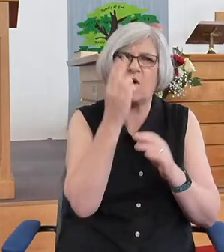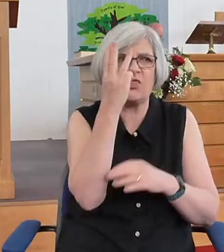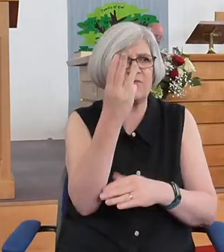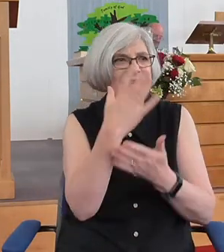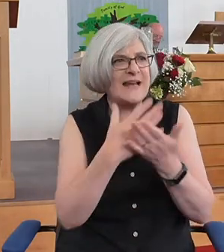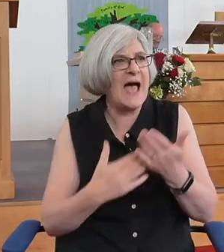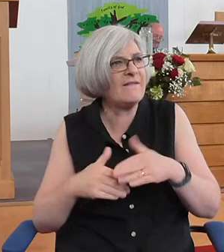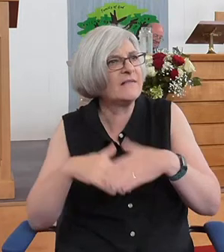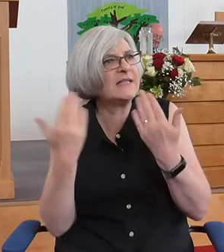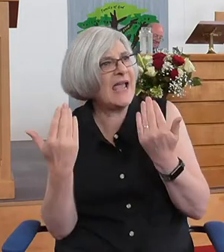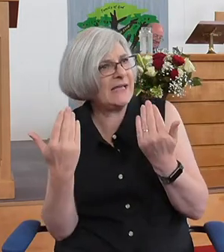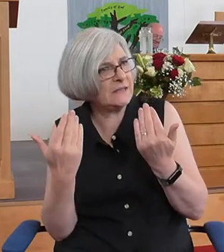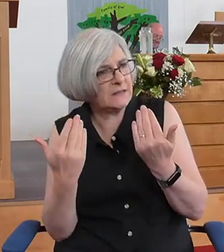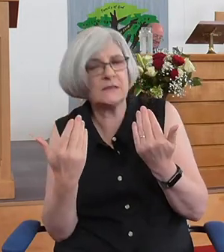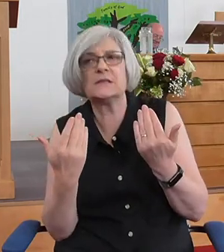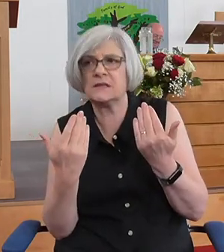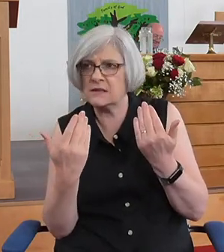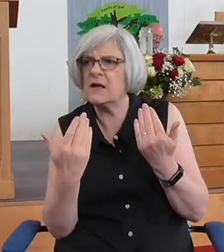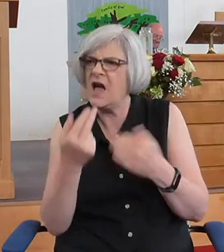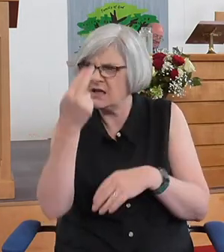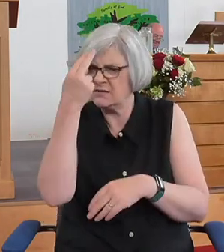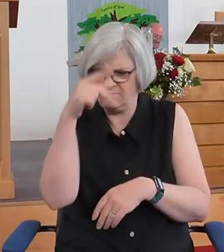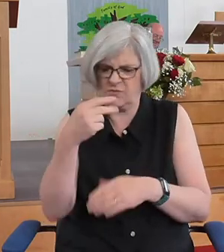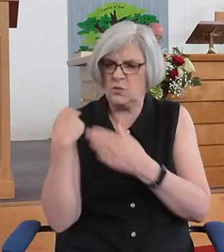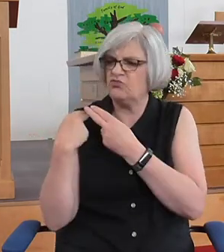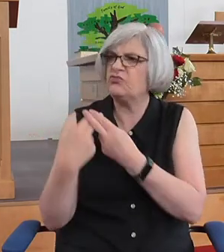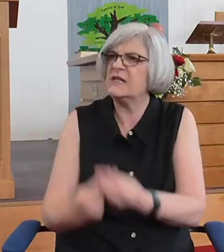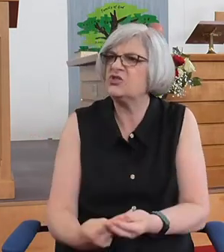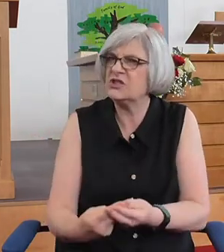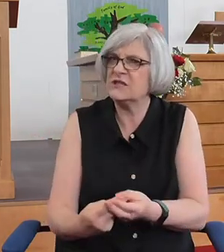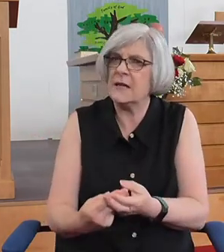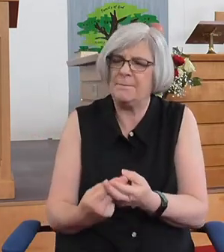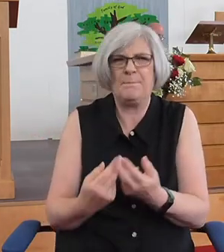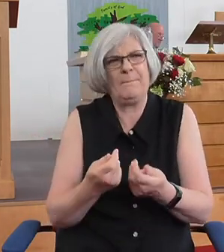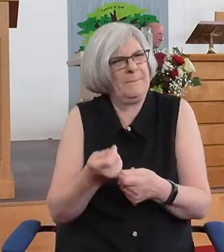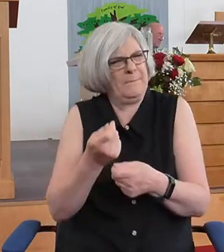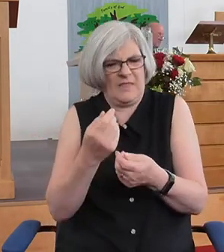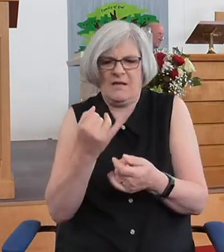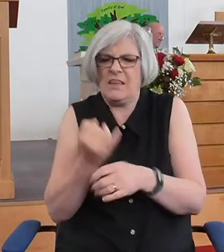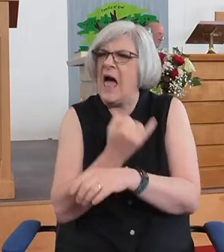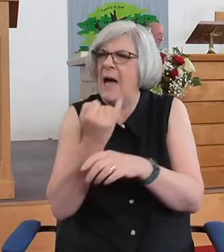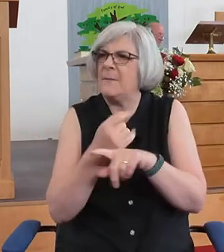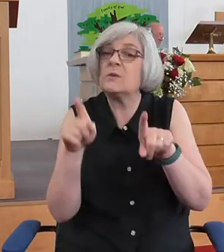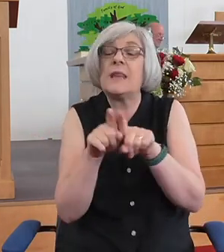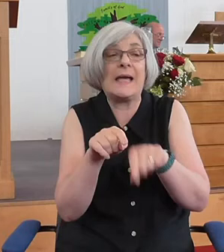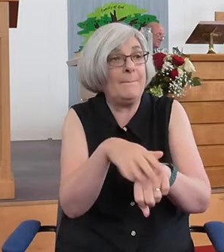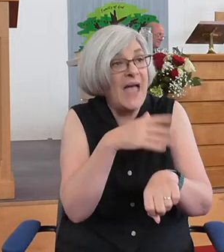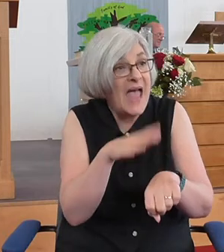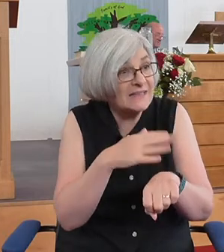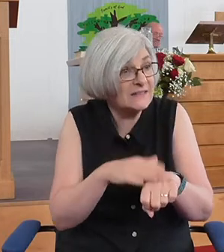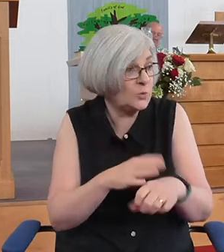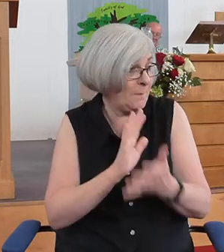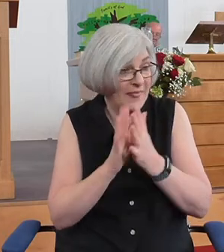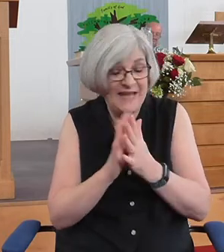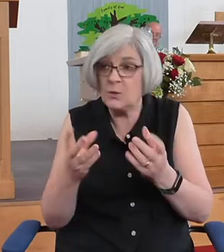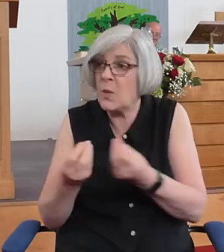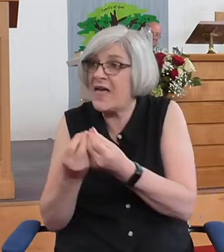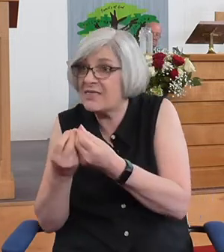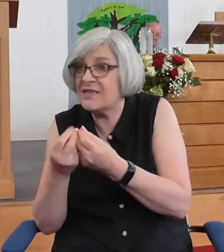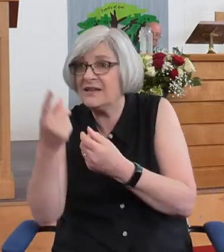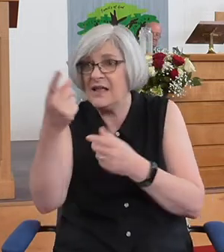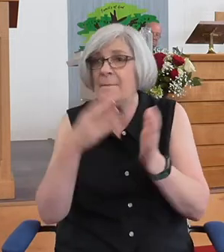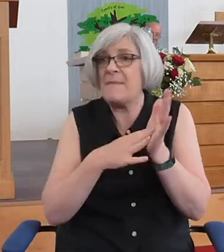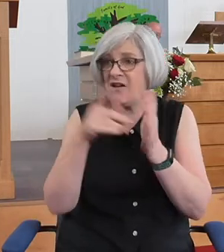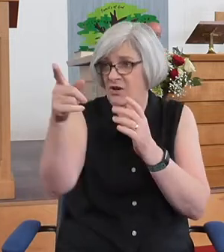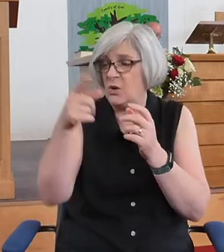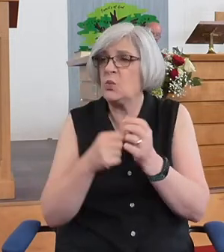It is told in the tradition that this lamb became like a pet. The children would have played, like Margaret maybe brought the lamb home. What did you do